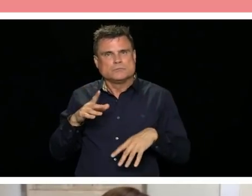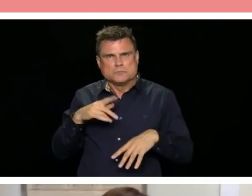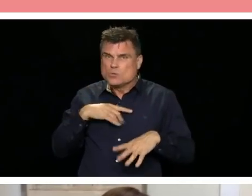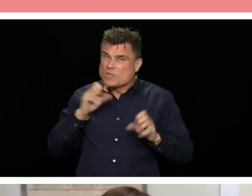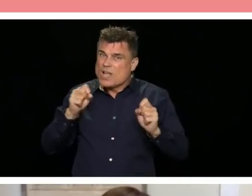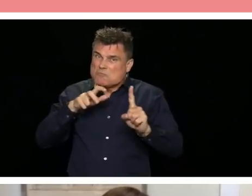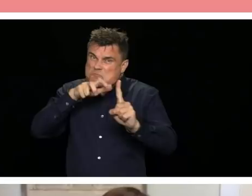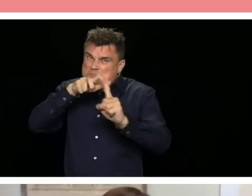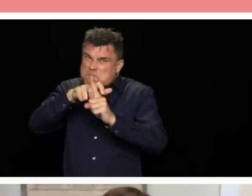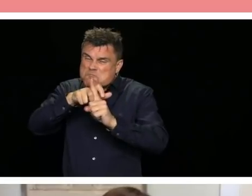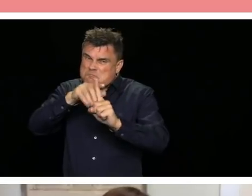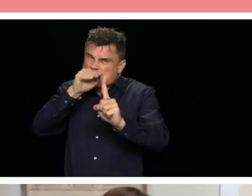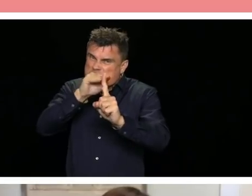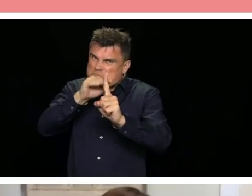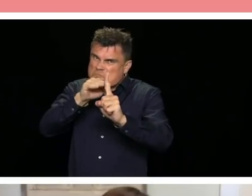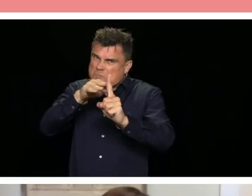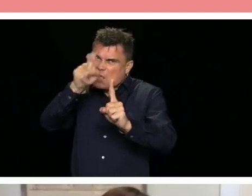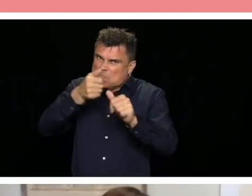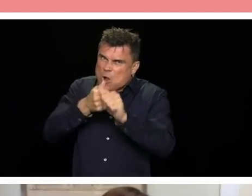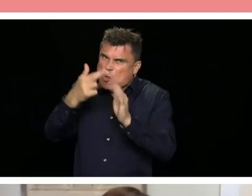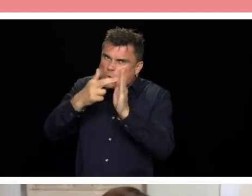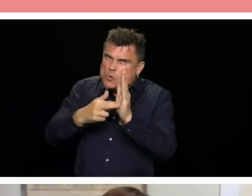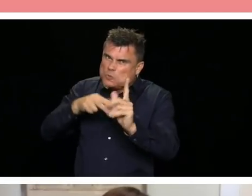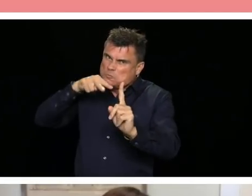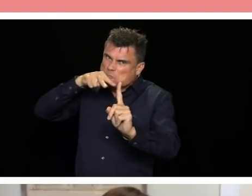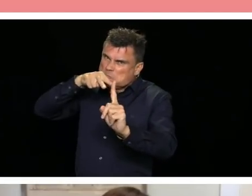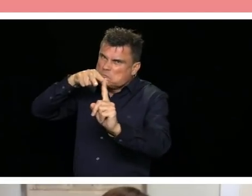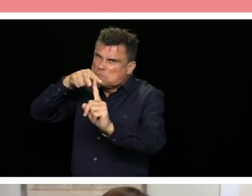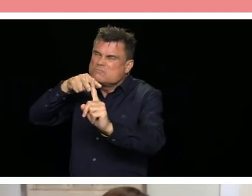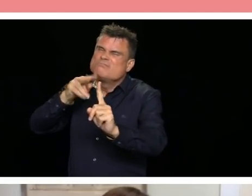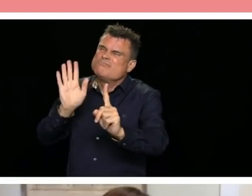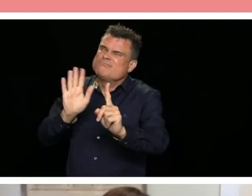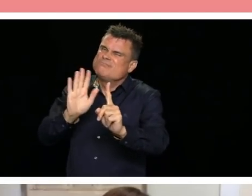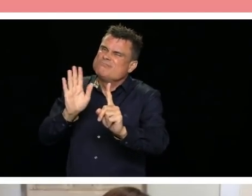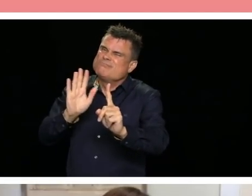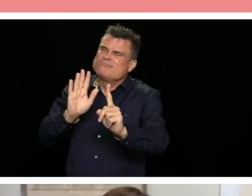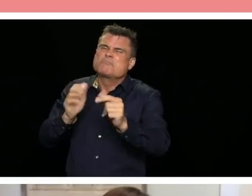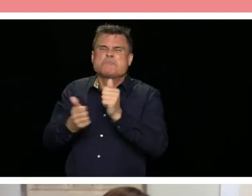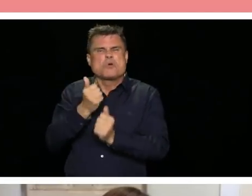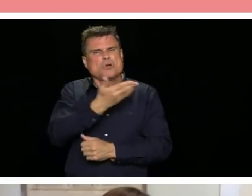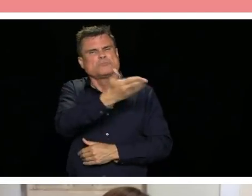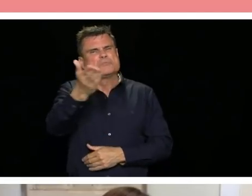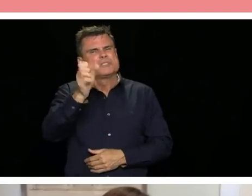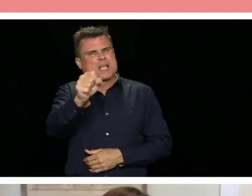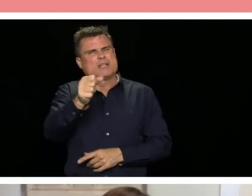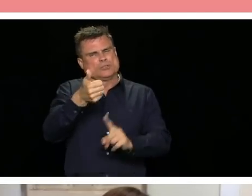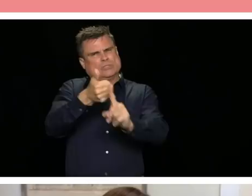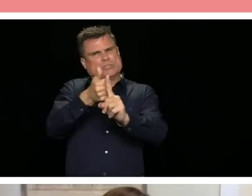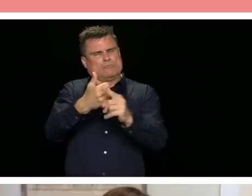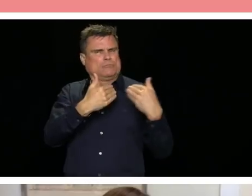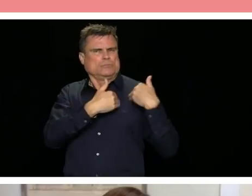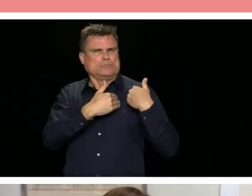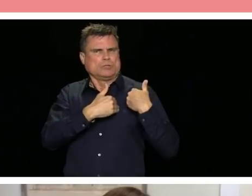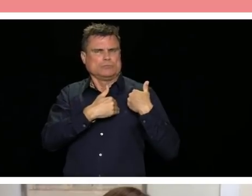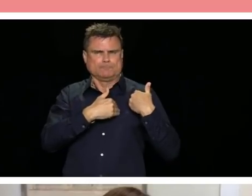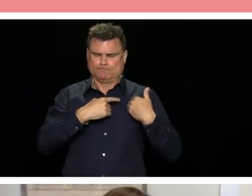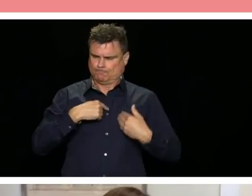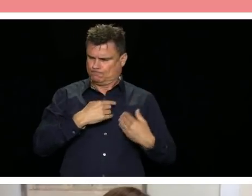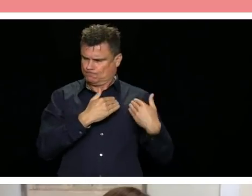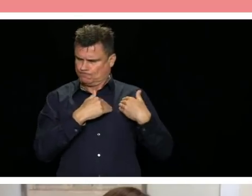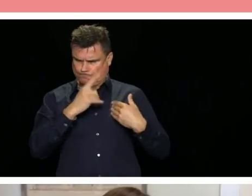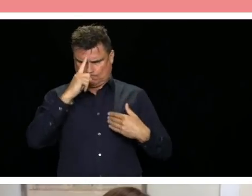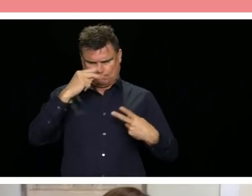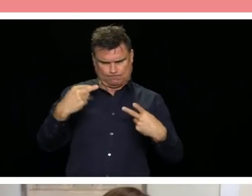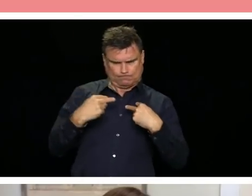difficult. So what we've chosen to do, and it's a slightly different message than you're hearing from other places, is have children